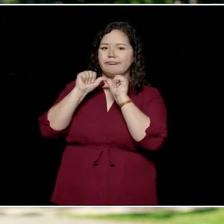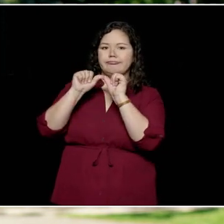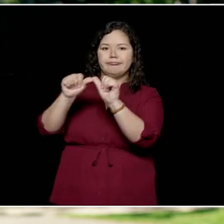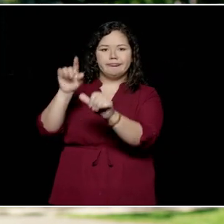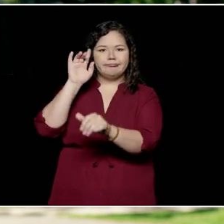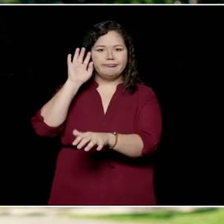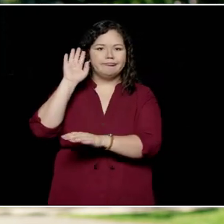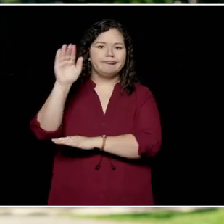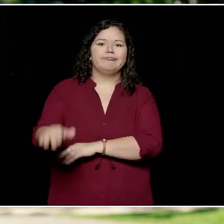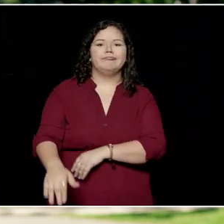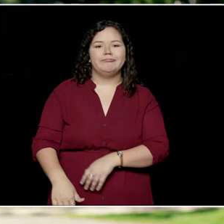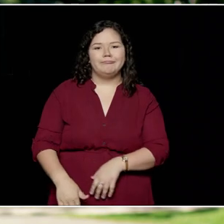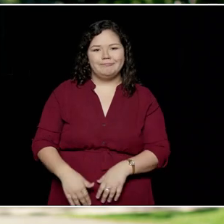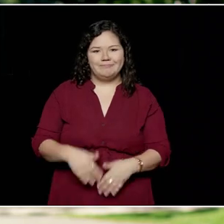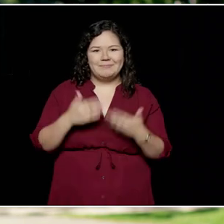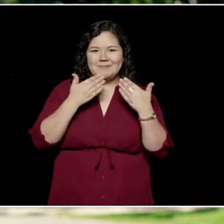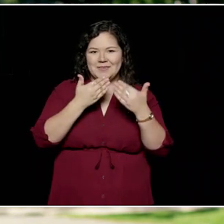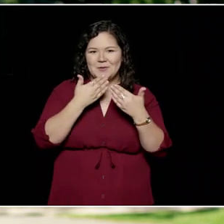will continue.